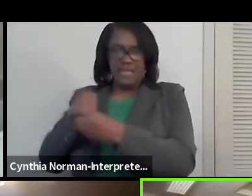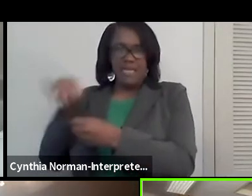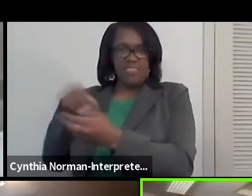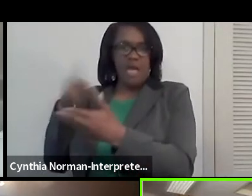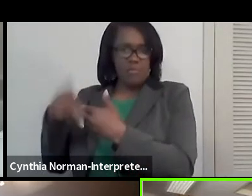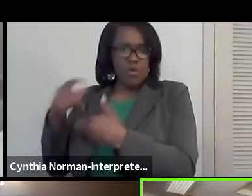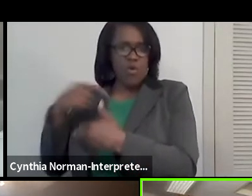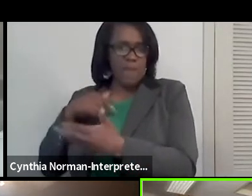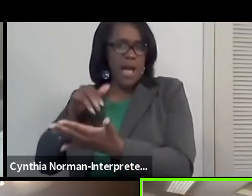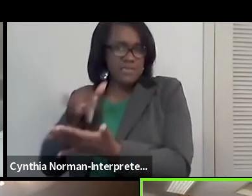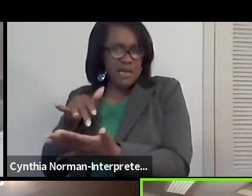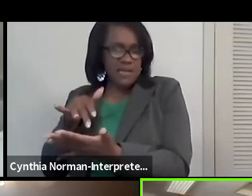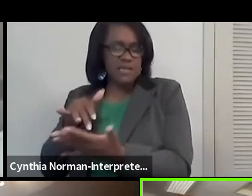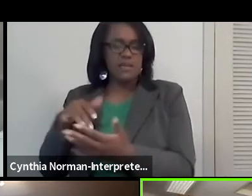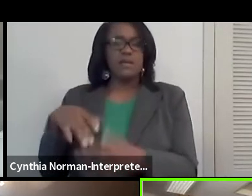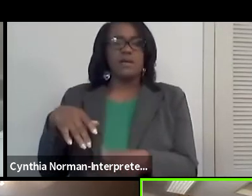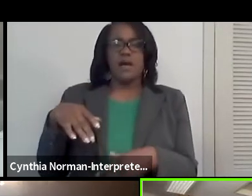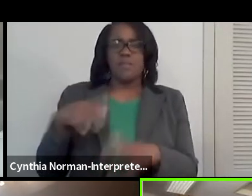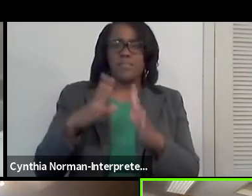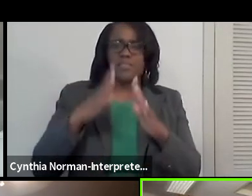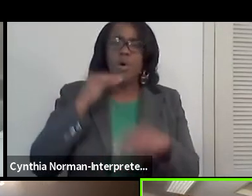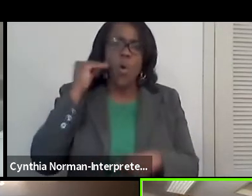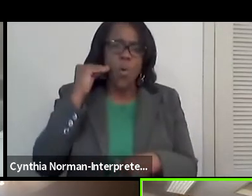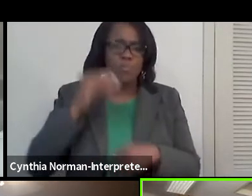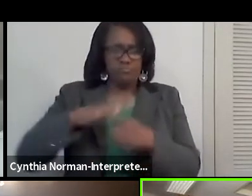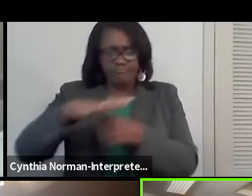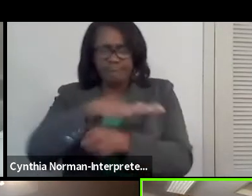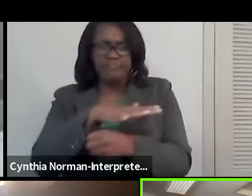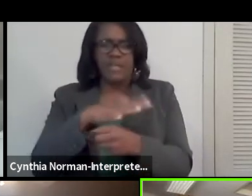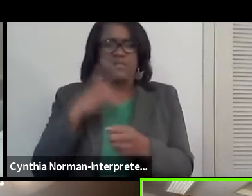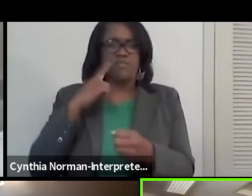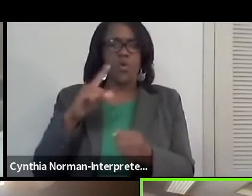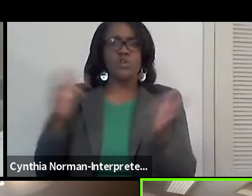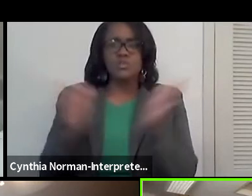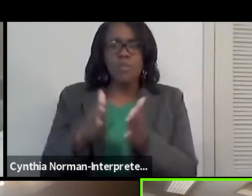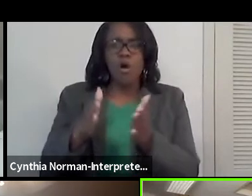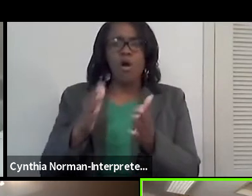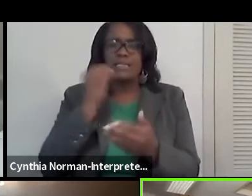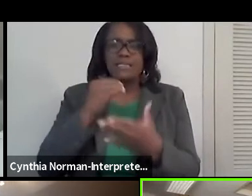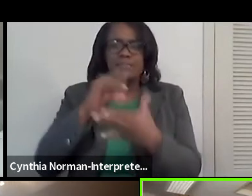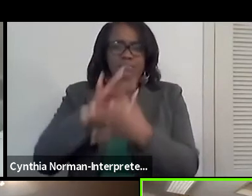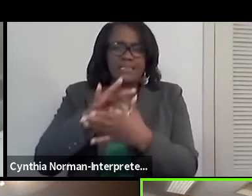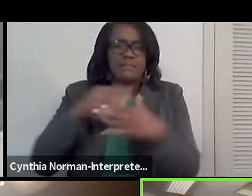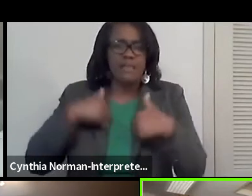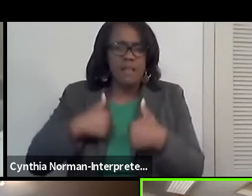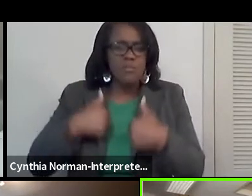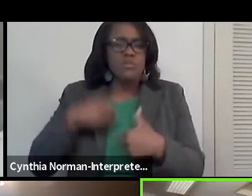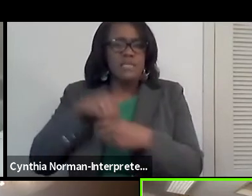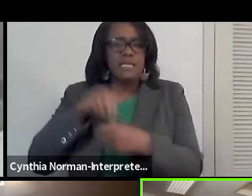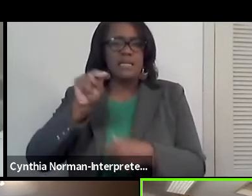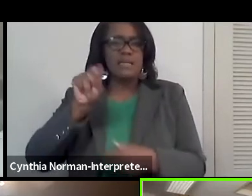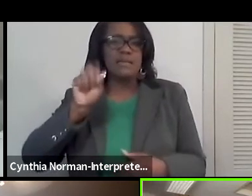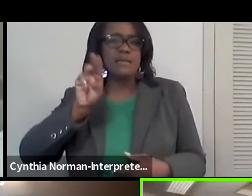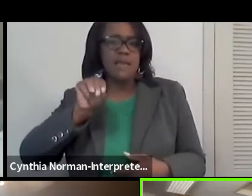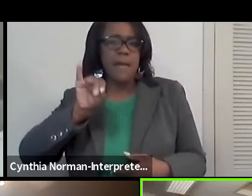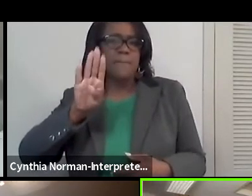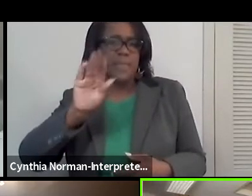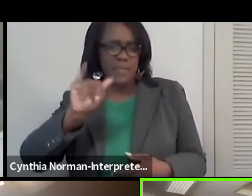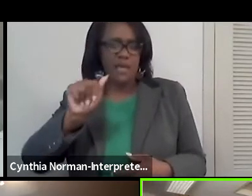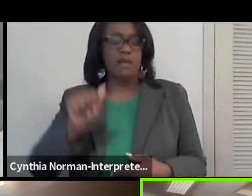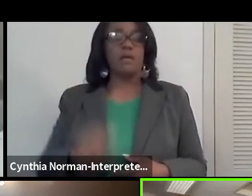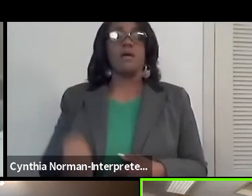I studied habitat associations of small carnivores in Namibia. I also studied black and white ruffed